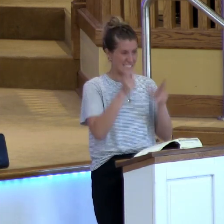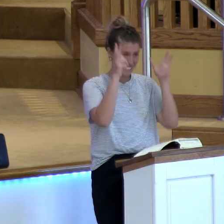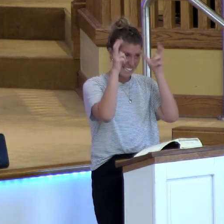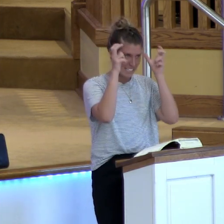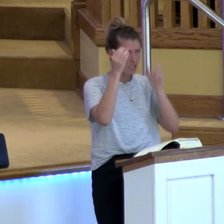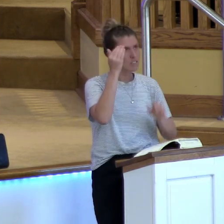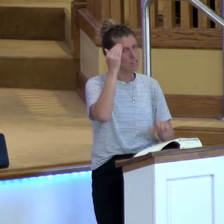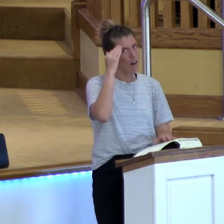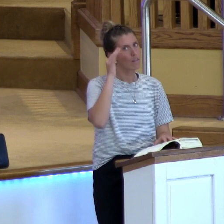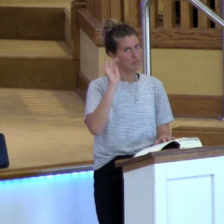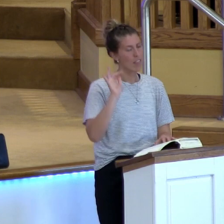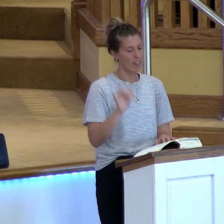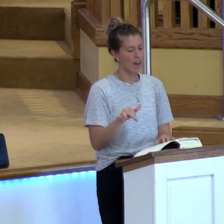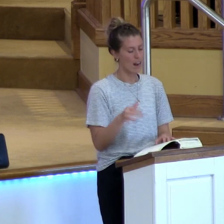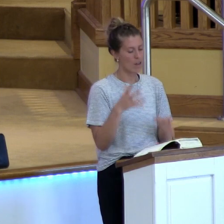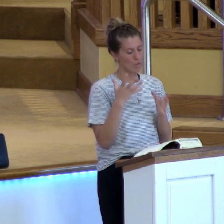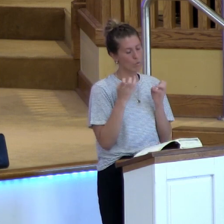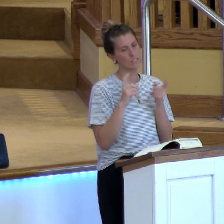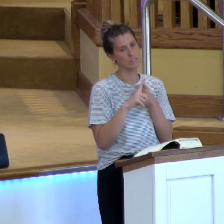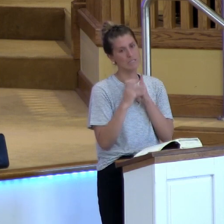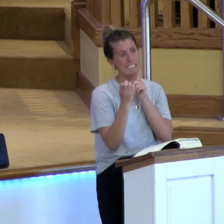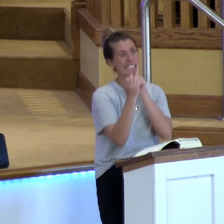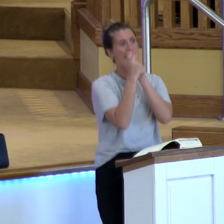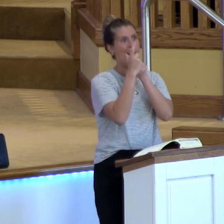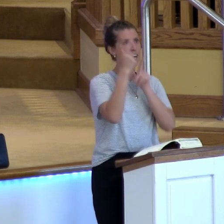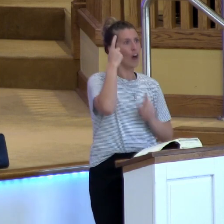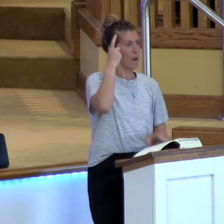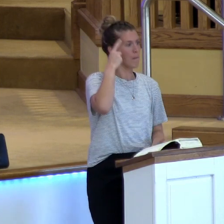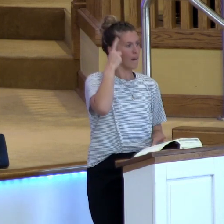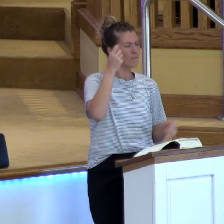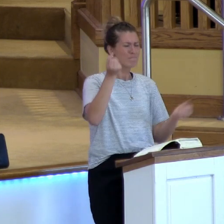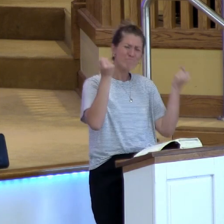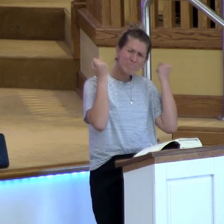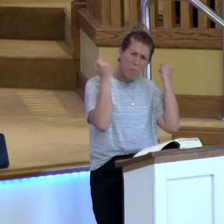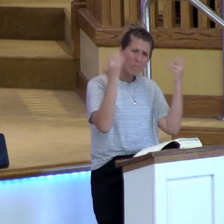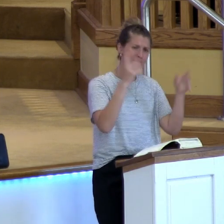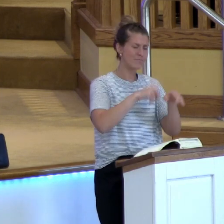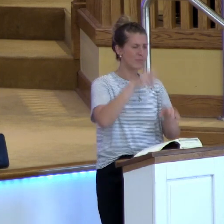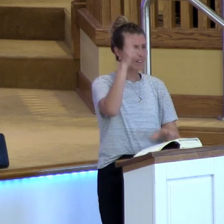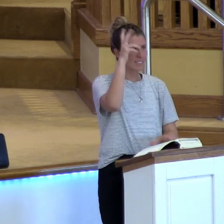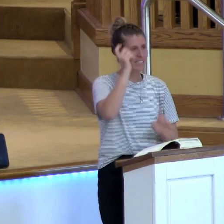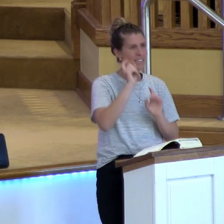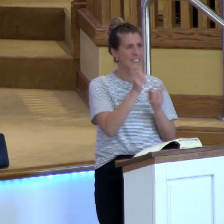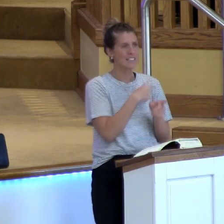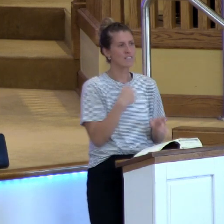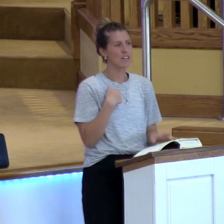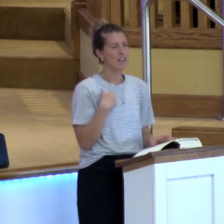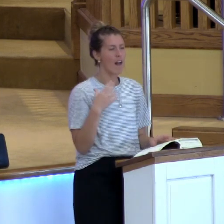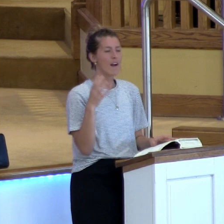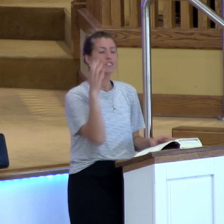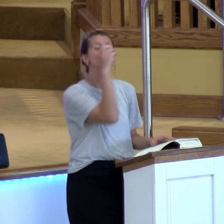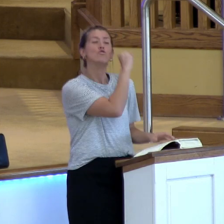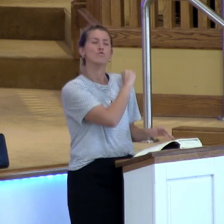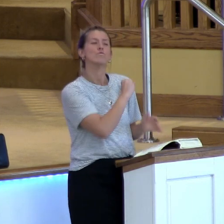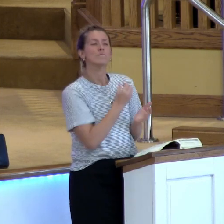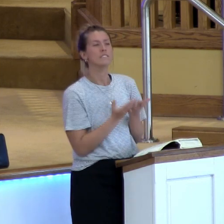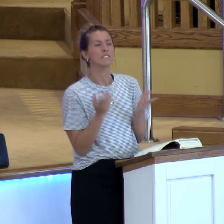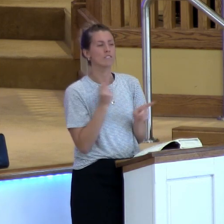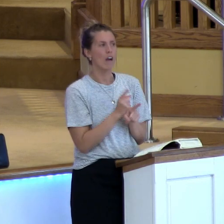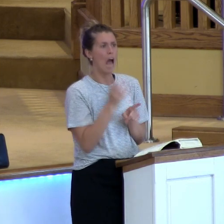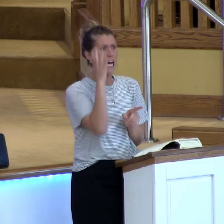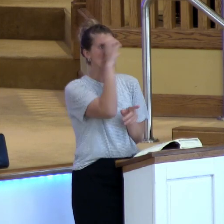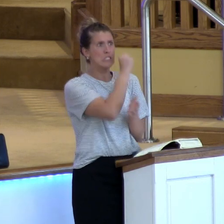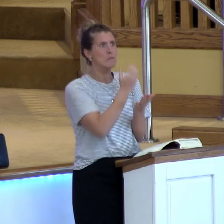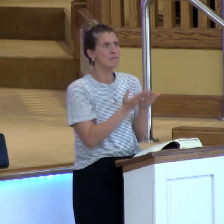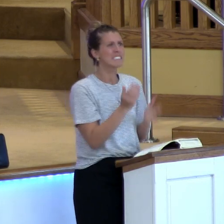that. Satan wants to bombard our minds, and so many times Satan gives us presumptuous things. He wants you to assume things that don't